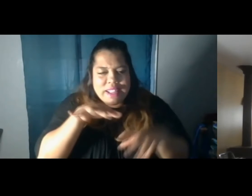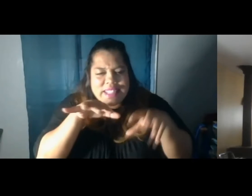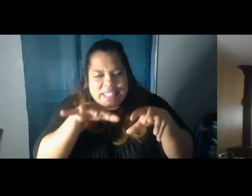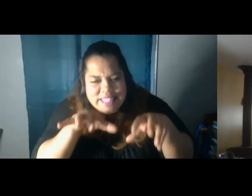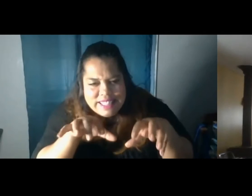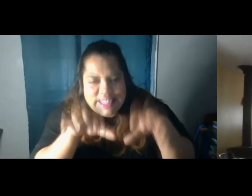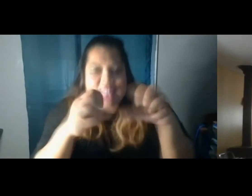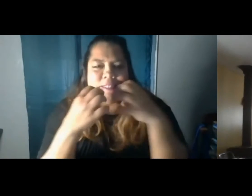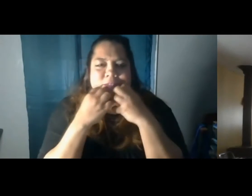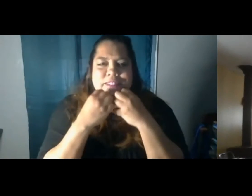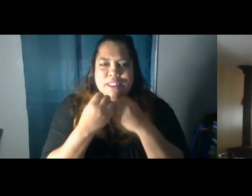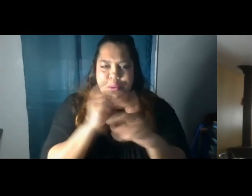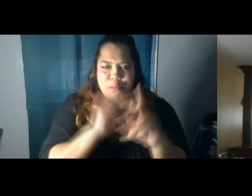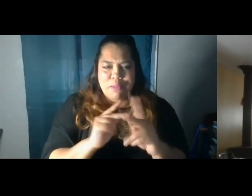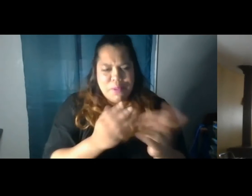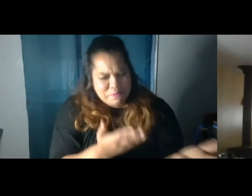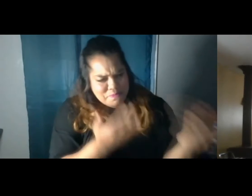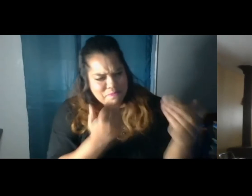and love.